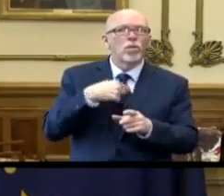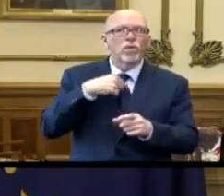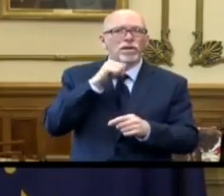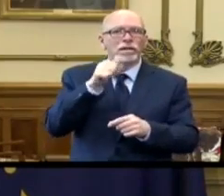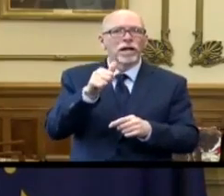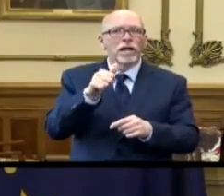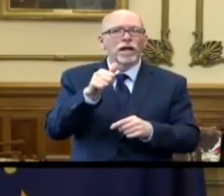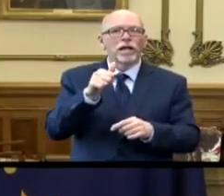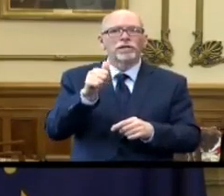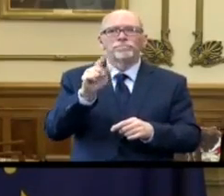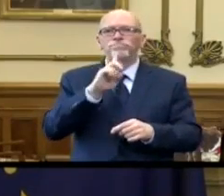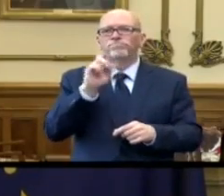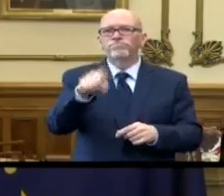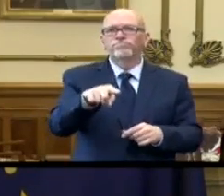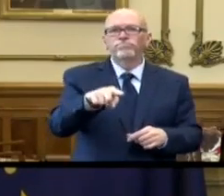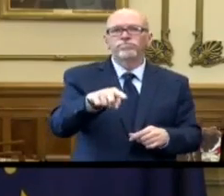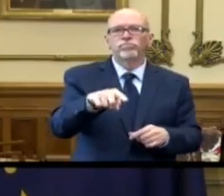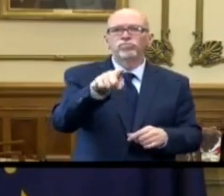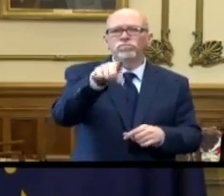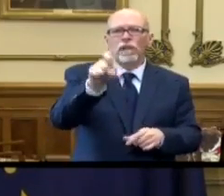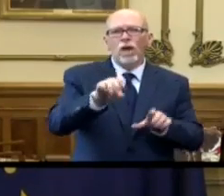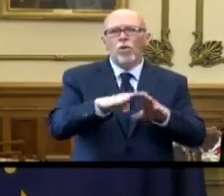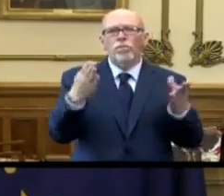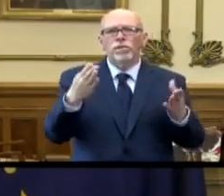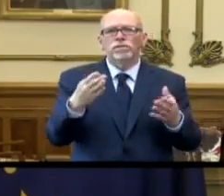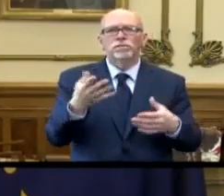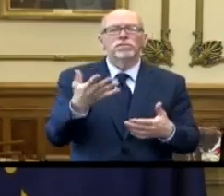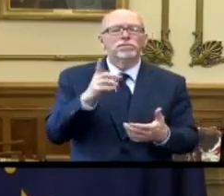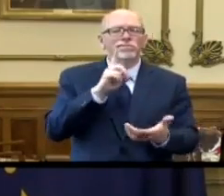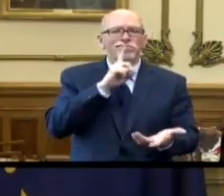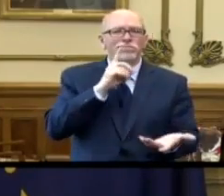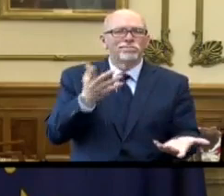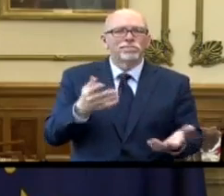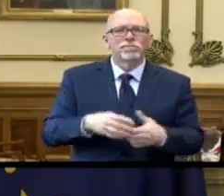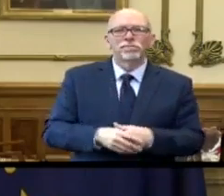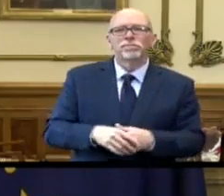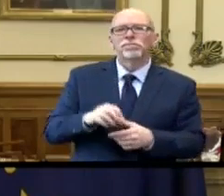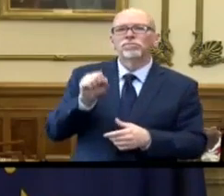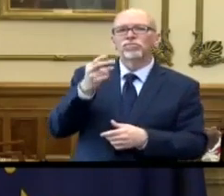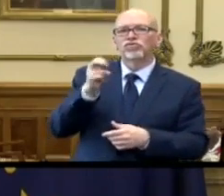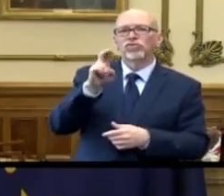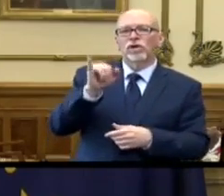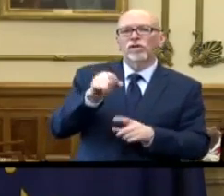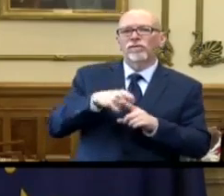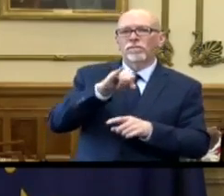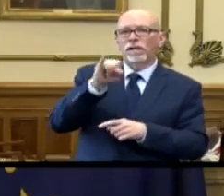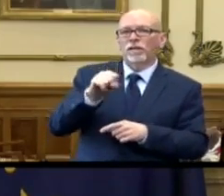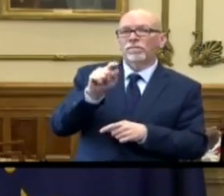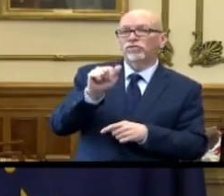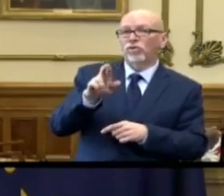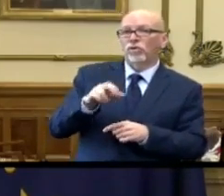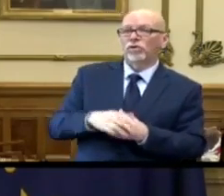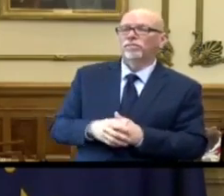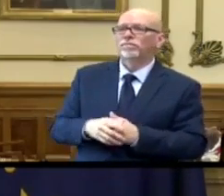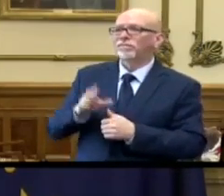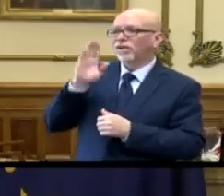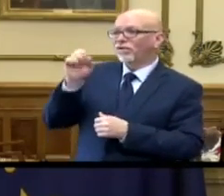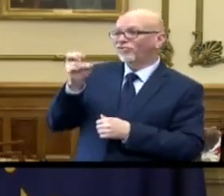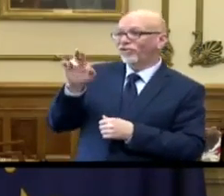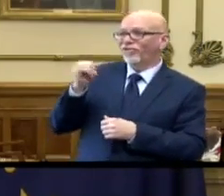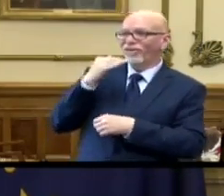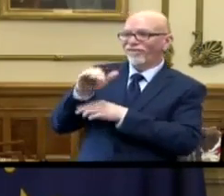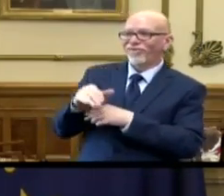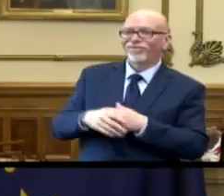we're not telling anyone to open prematurely. Sherry with the Indianapolis Star. Hello, Sherry.